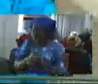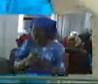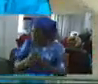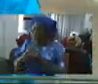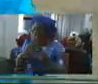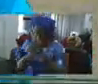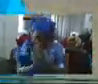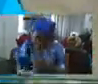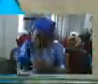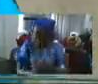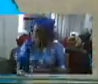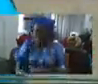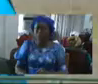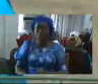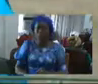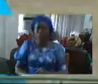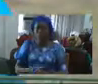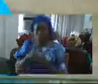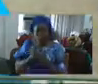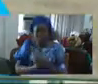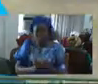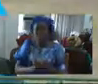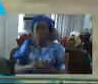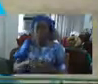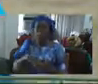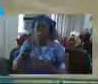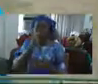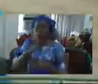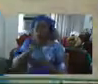Submission is when you obey, even when you don't agree.